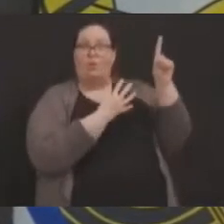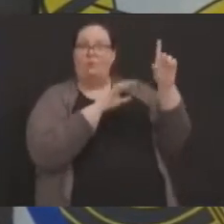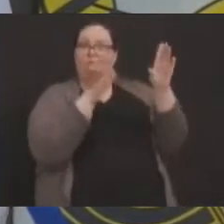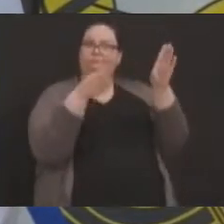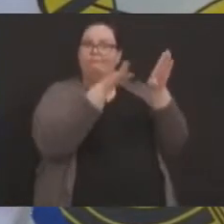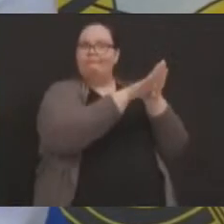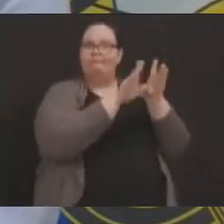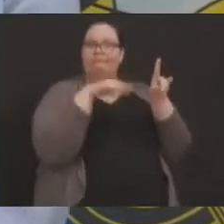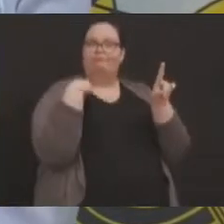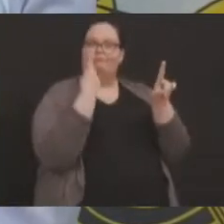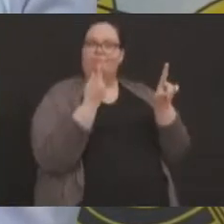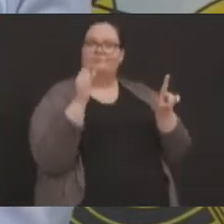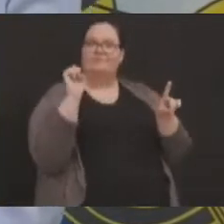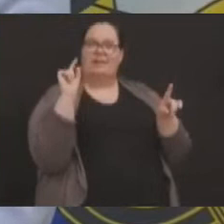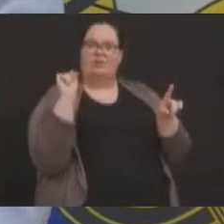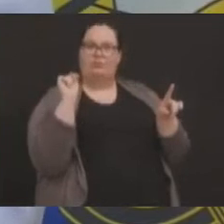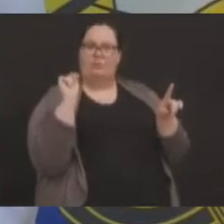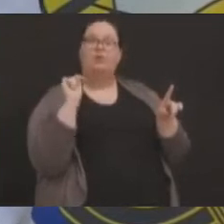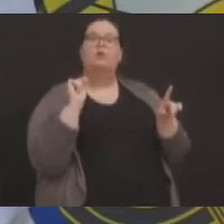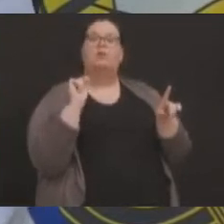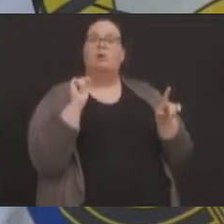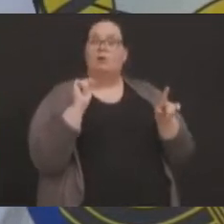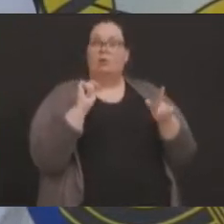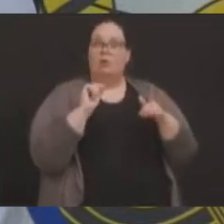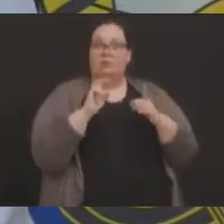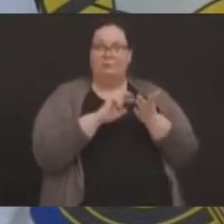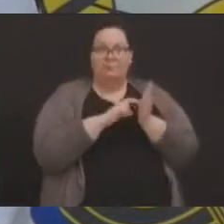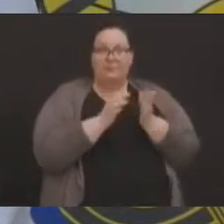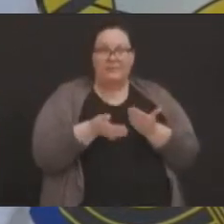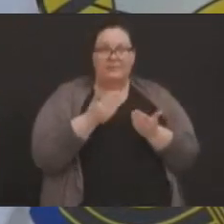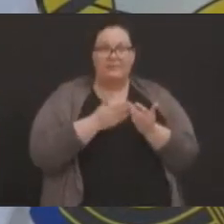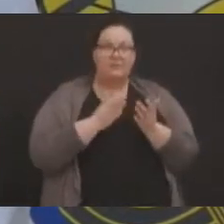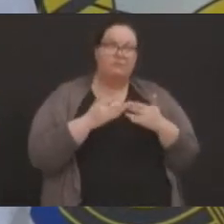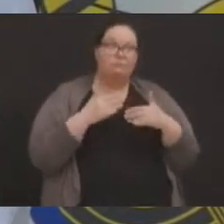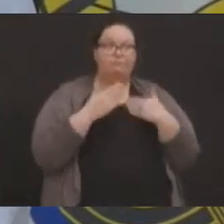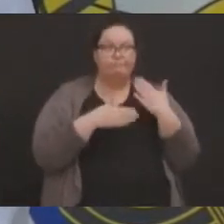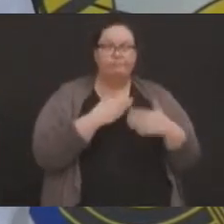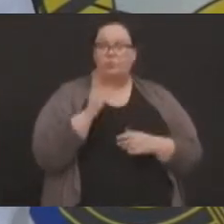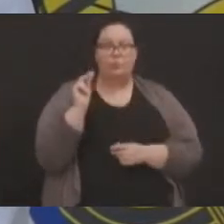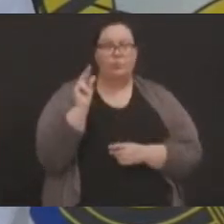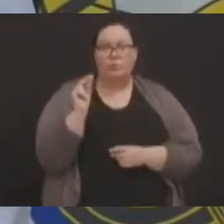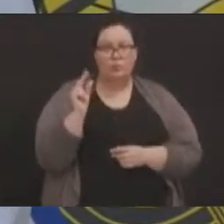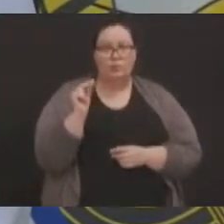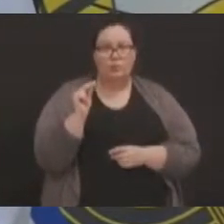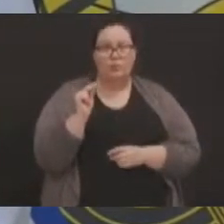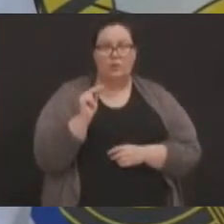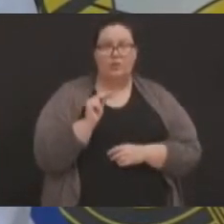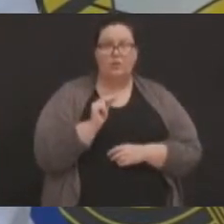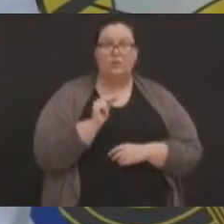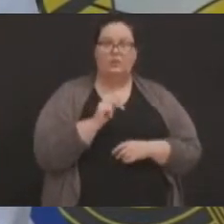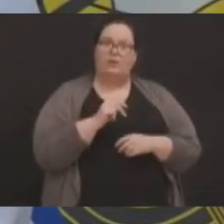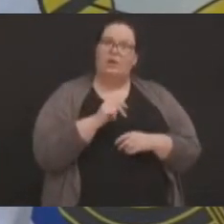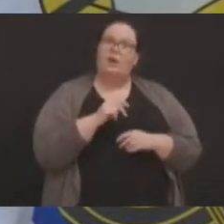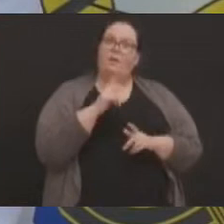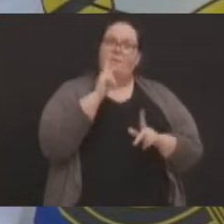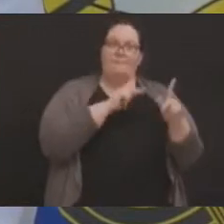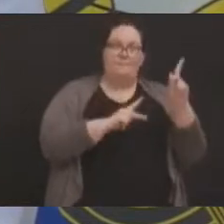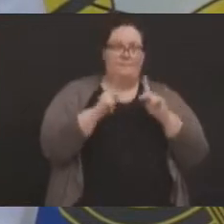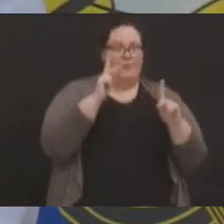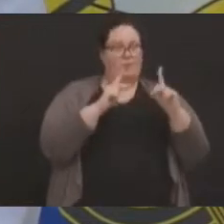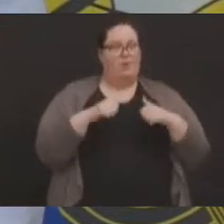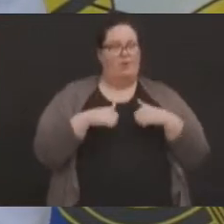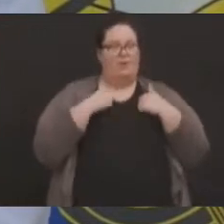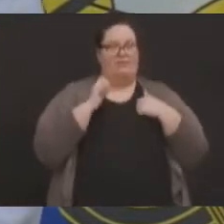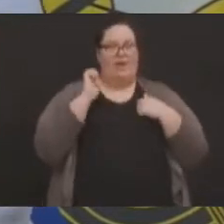the people of the Edmundston and Grand Falls region. Thank you to all who are avoiding contact with others, and to those who have